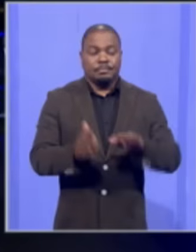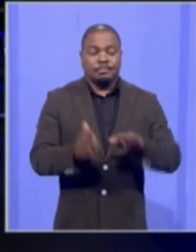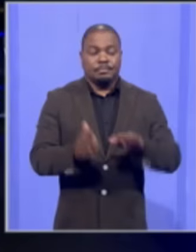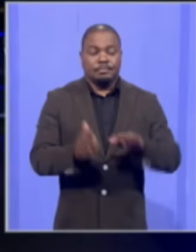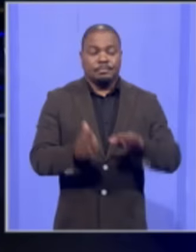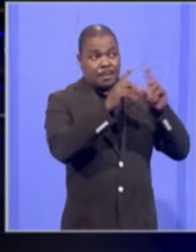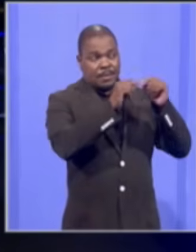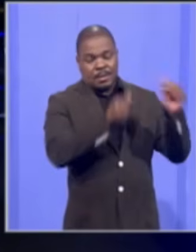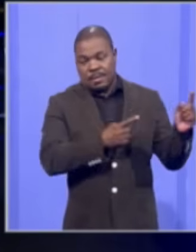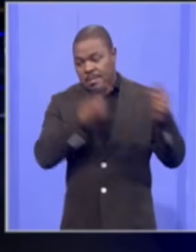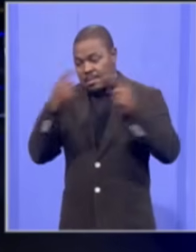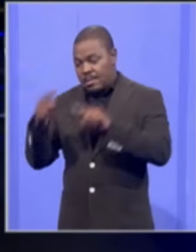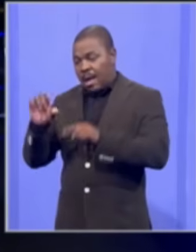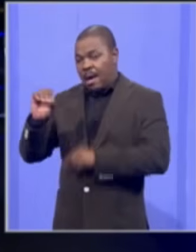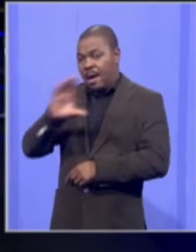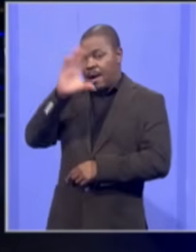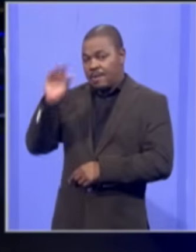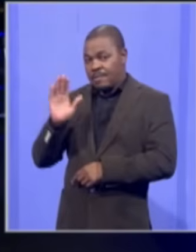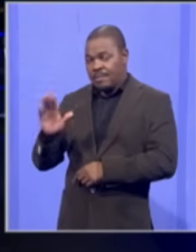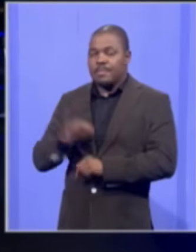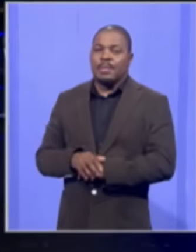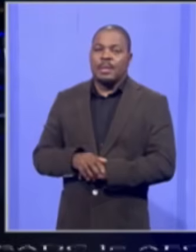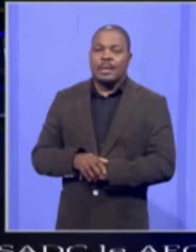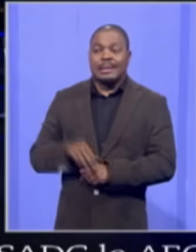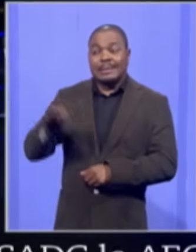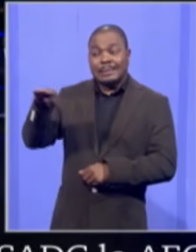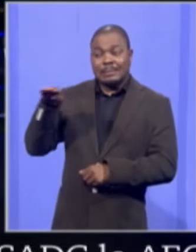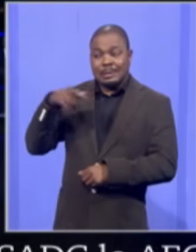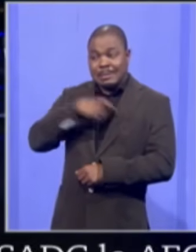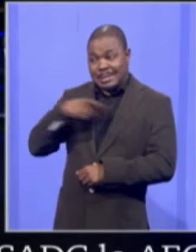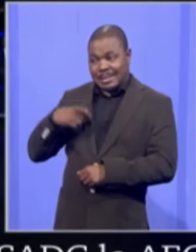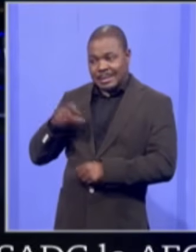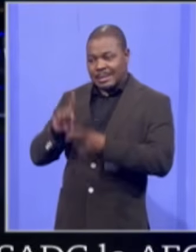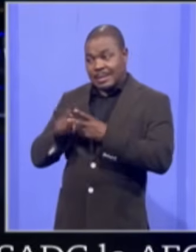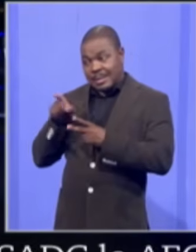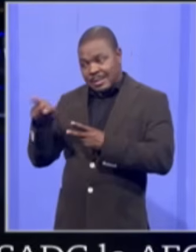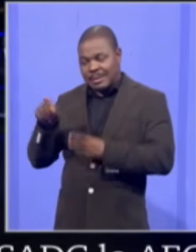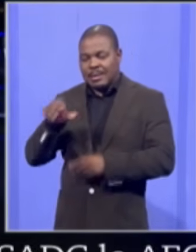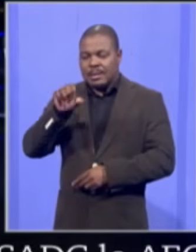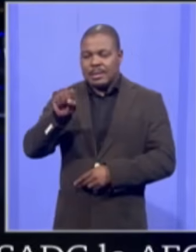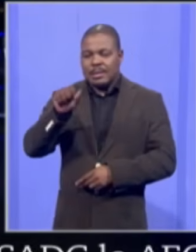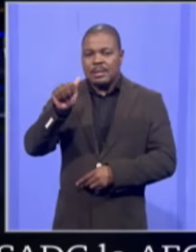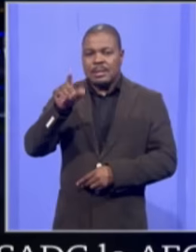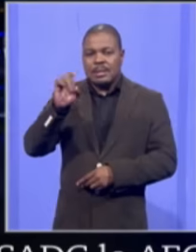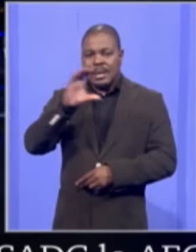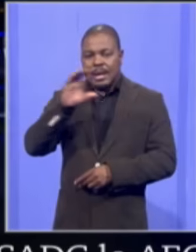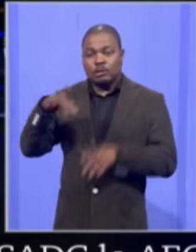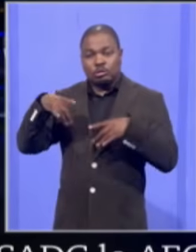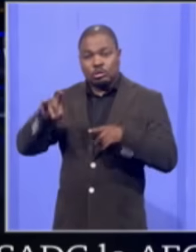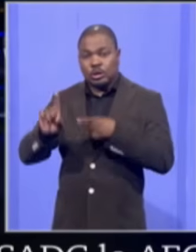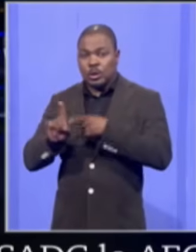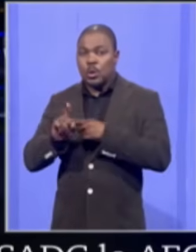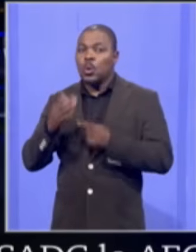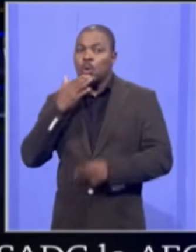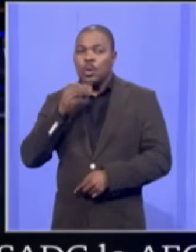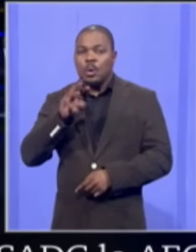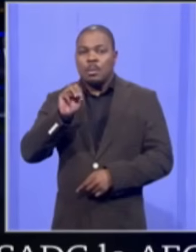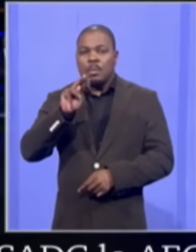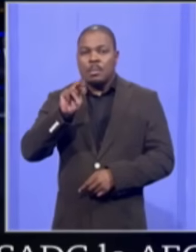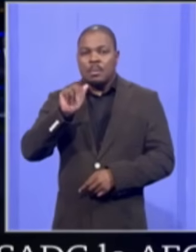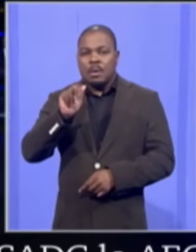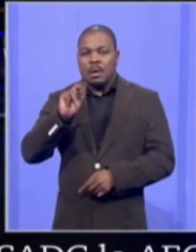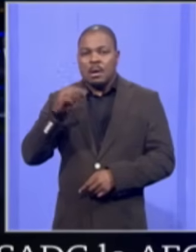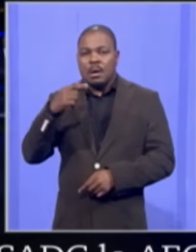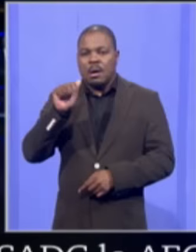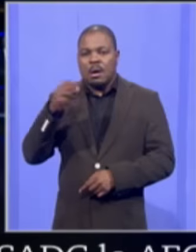America ya Afrika re fumana hore mo president wa Zimbabwe ibile le modula stulo wa SADC Emerson Mnangagwa o kgothaleditse SADC